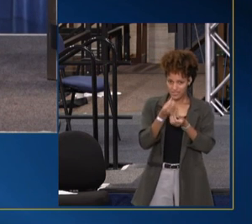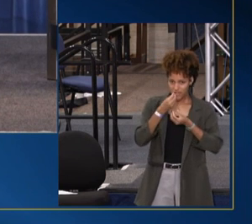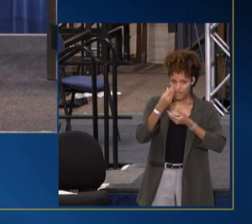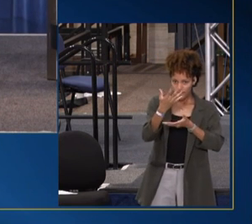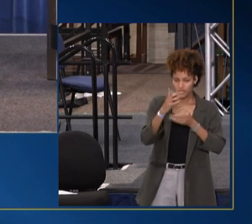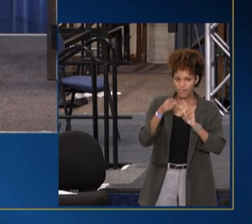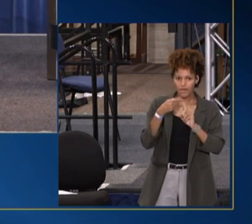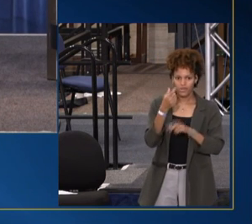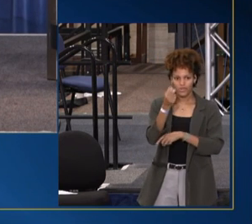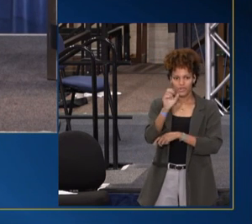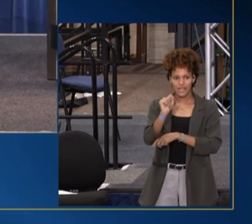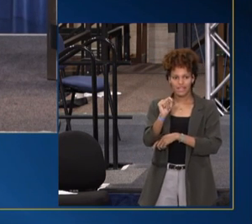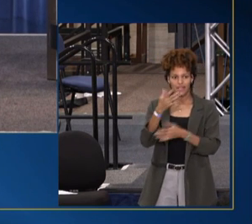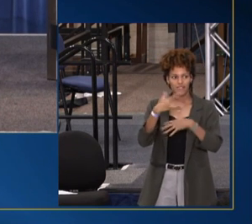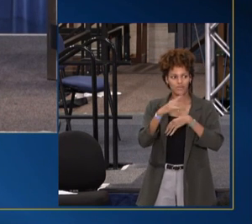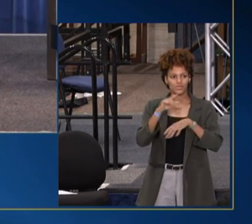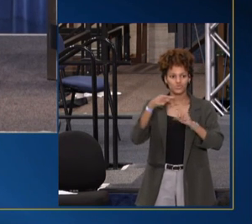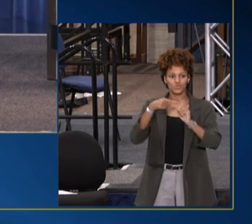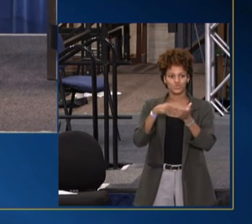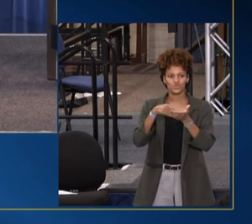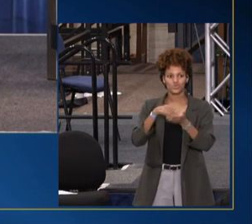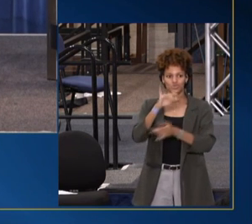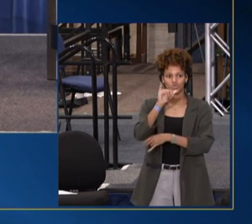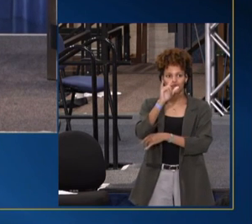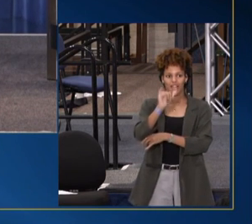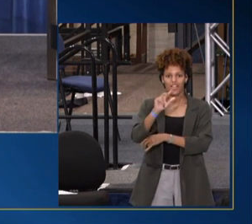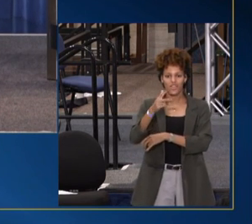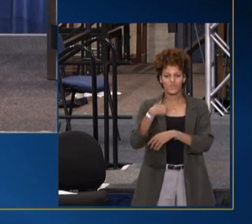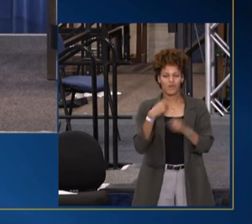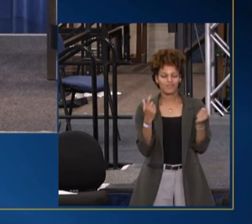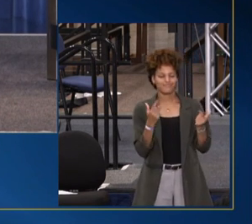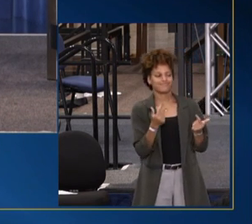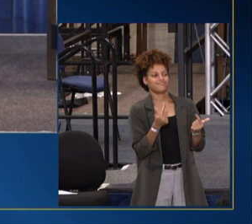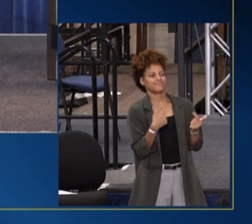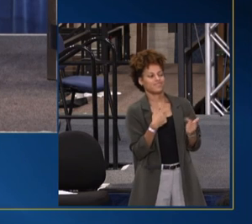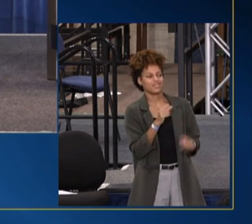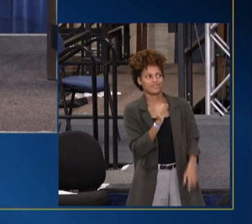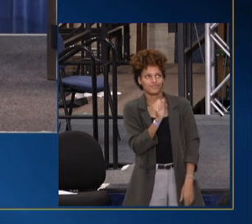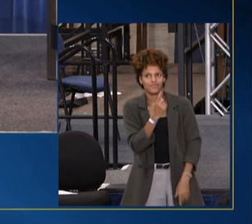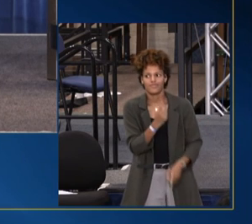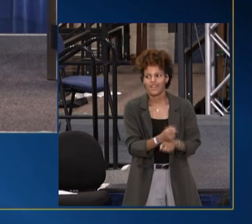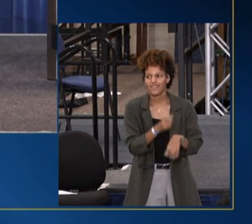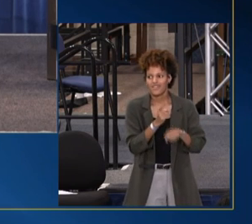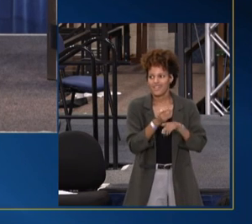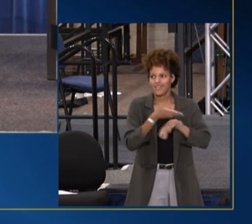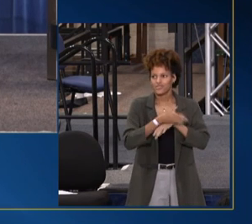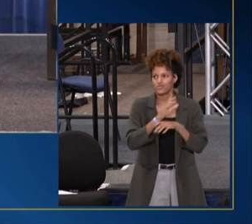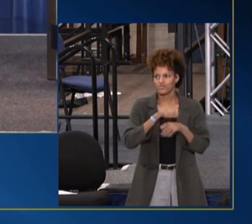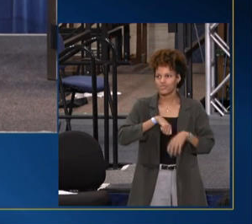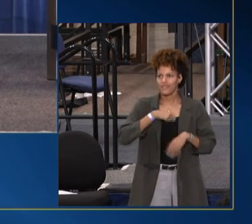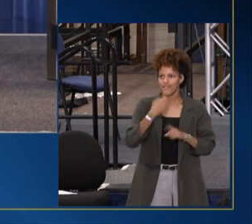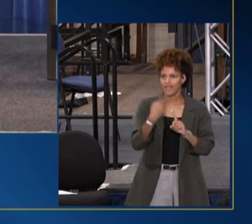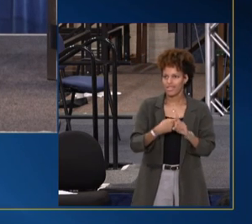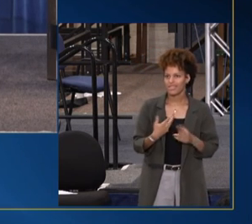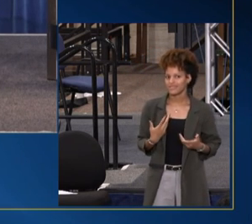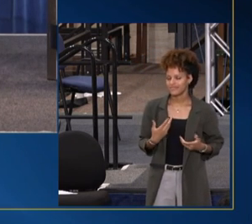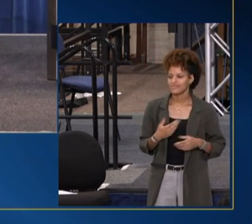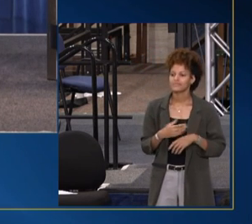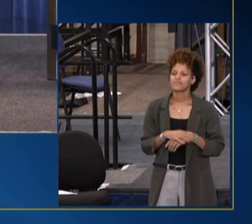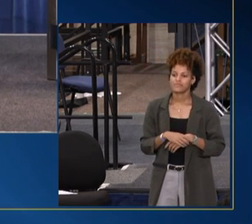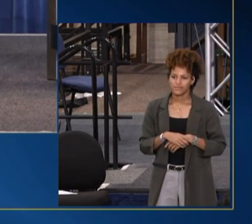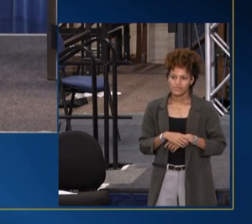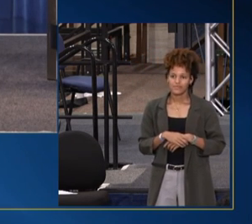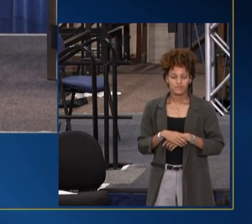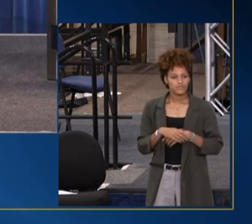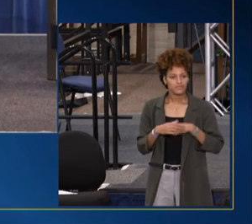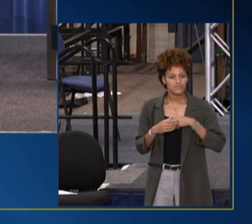that was available, and it was due on July 3rd, and we all giggled and laughed, and it was like, yeah, right after Pride Month, yeah. And, you know, and